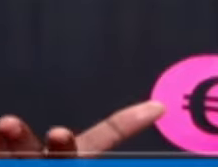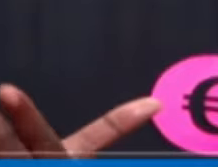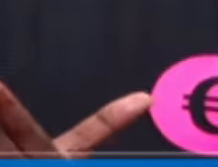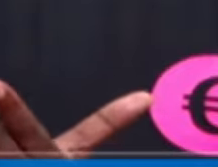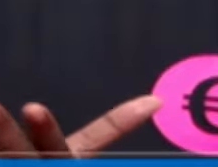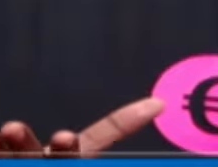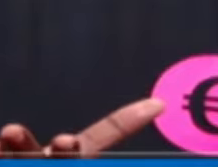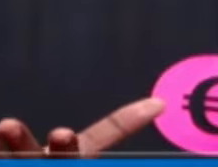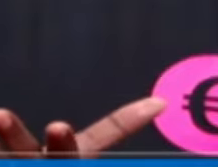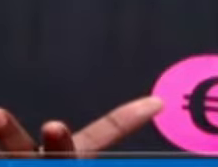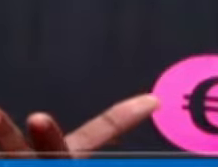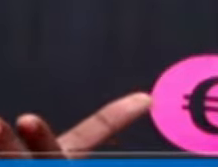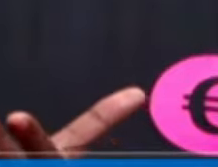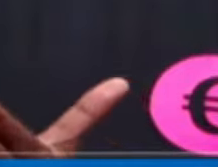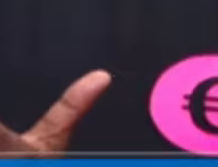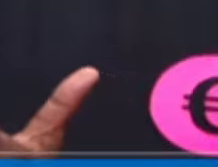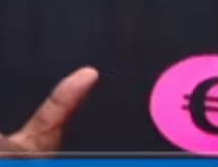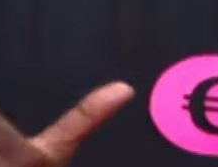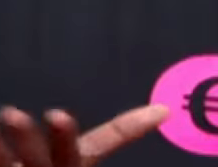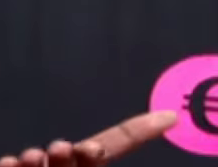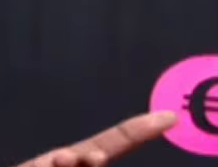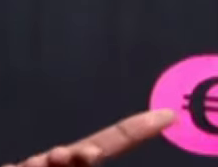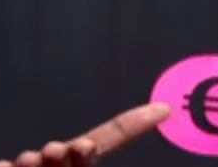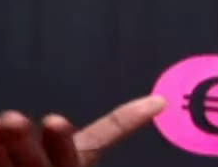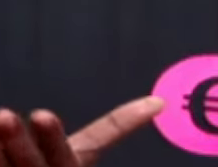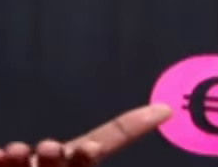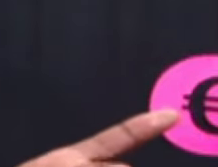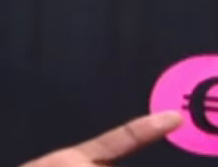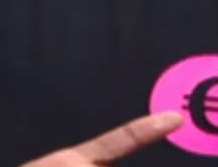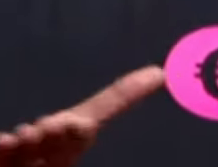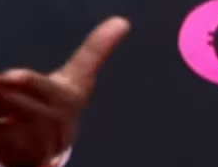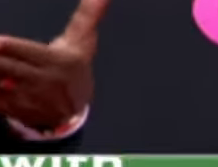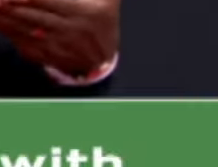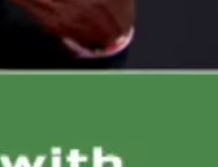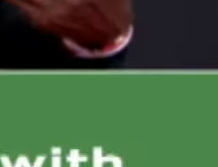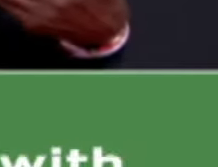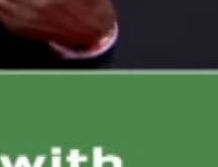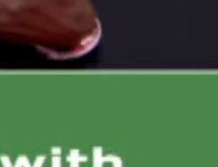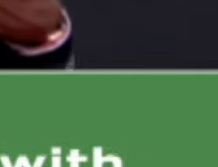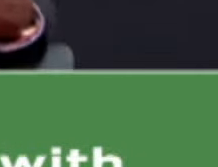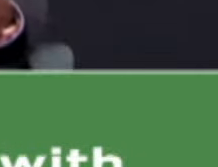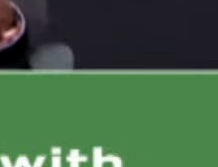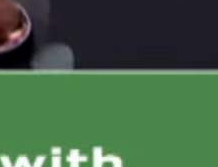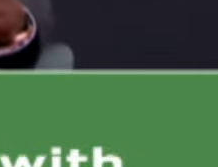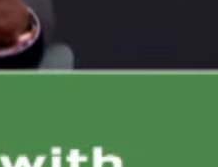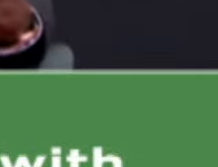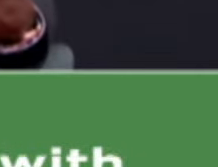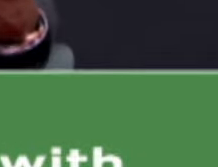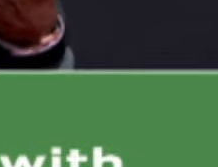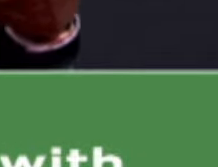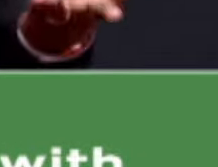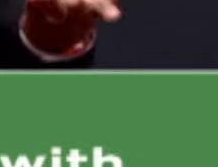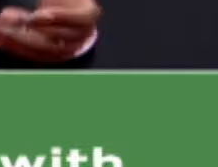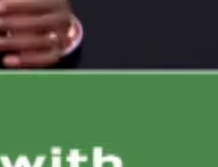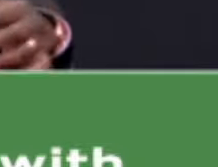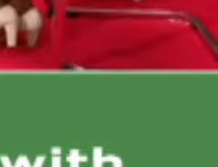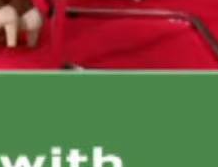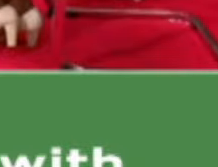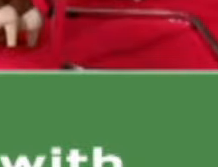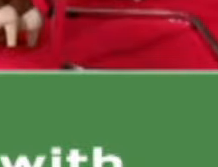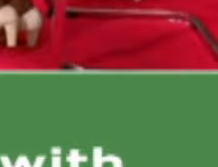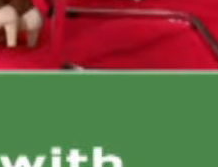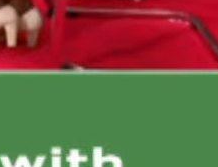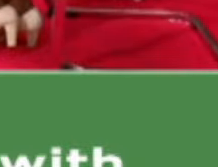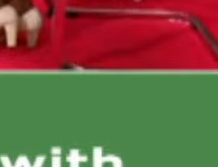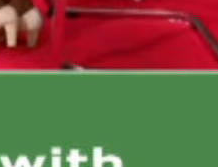solutions to help us to go to off-grid areas. You know, building a grid is expensive. Engineer Sirot did mention about